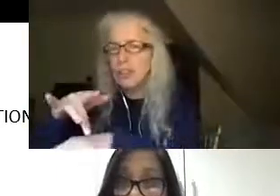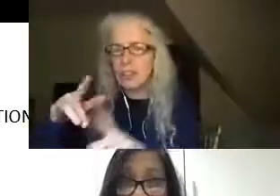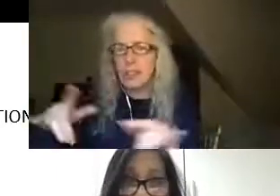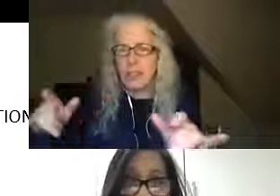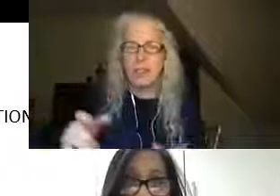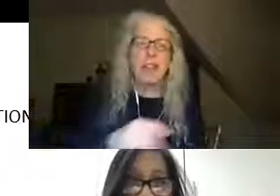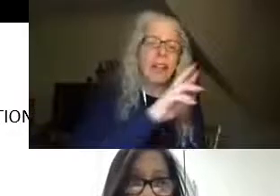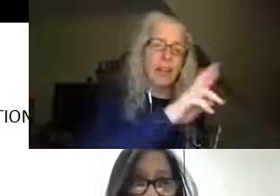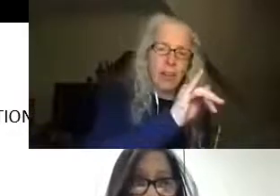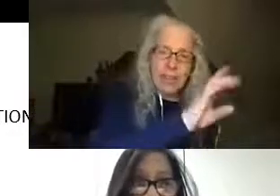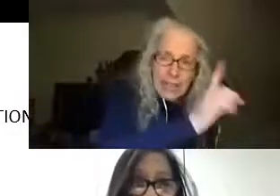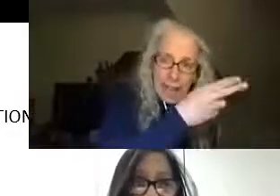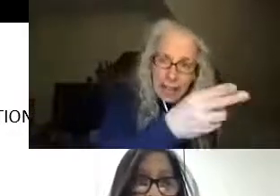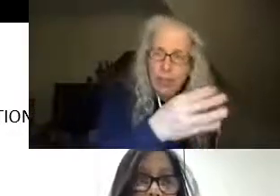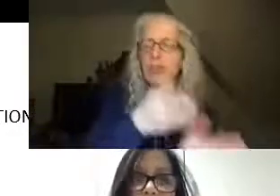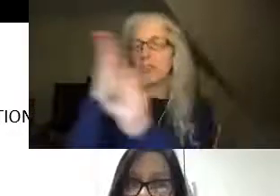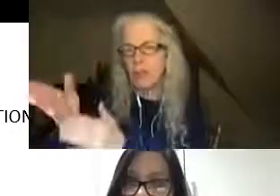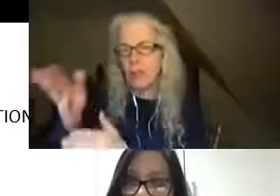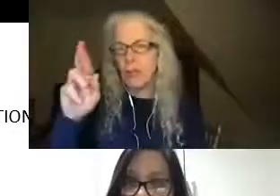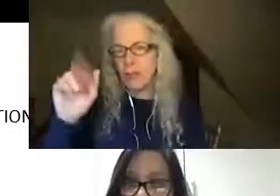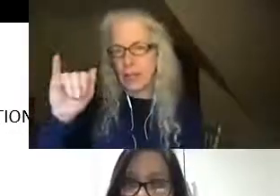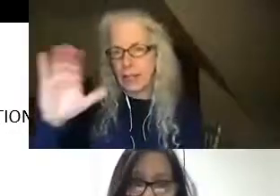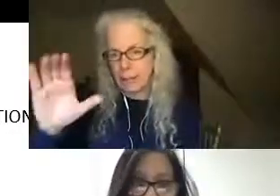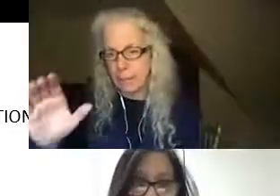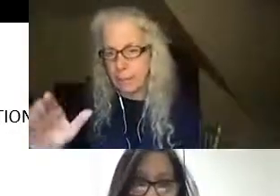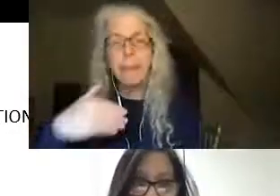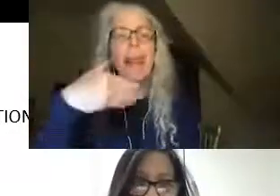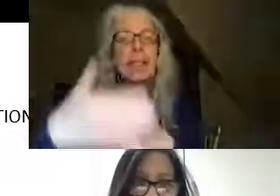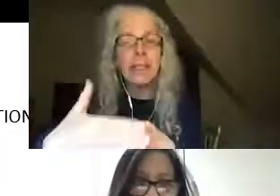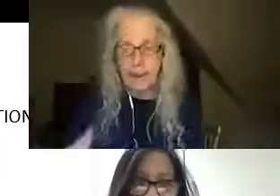Rhode Island College. Next slide, please.